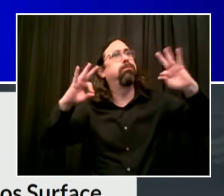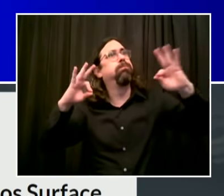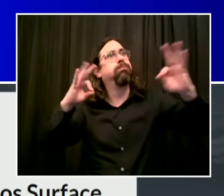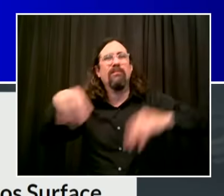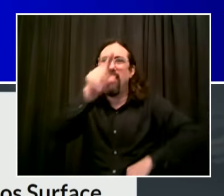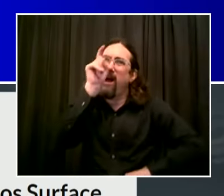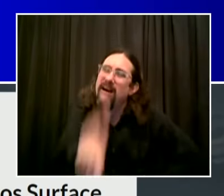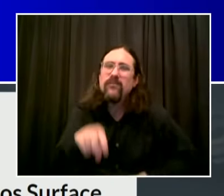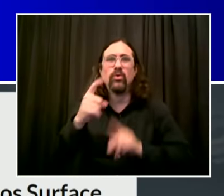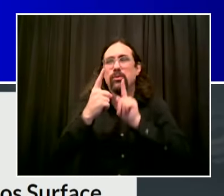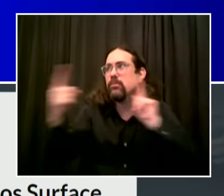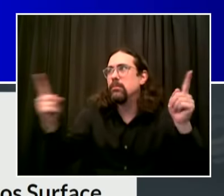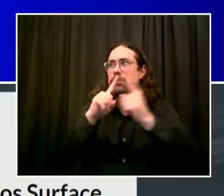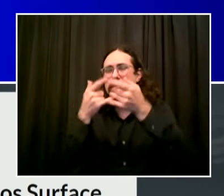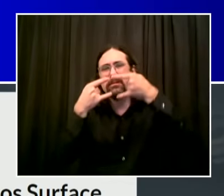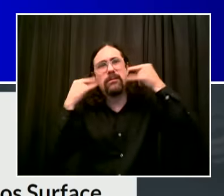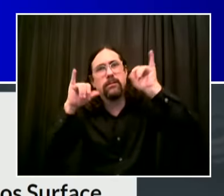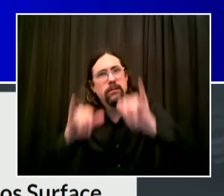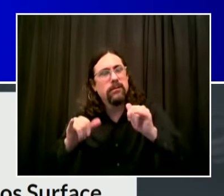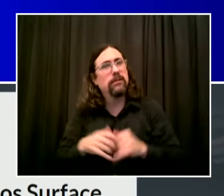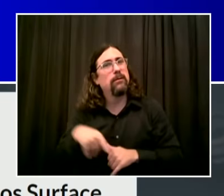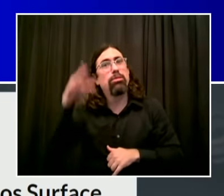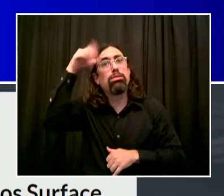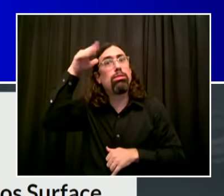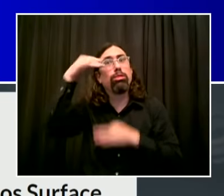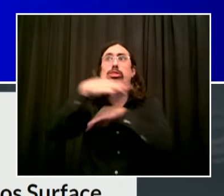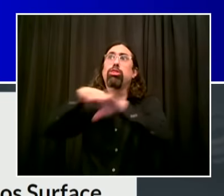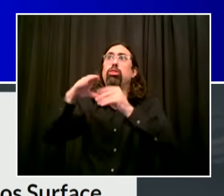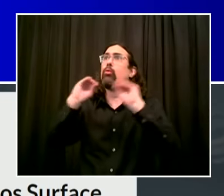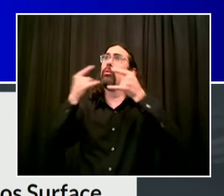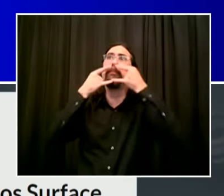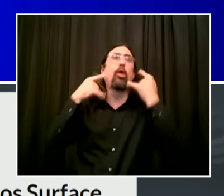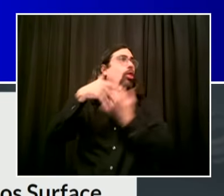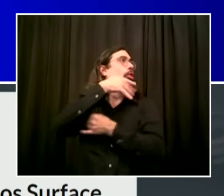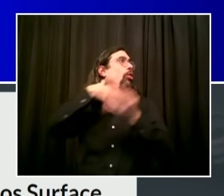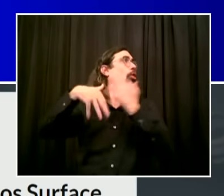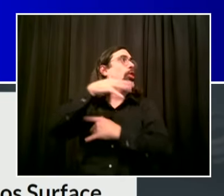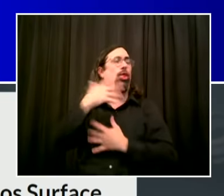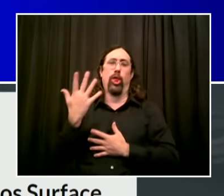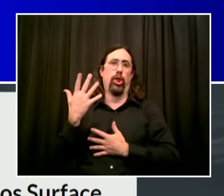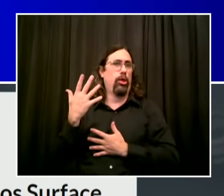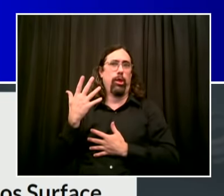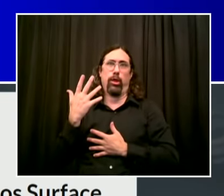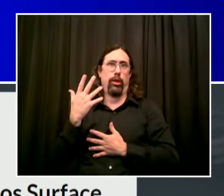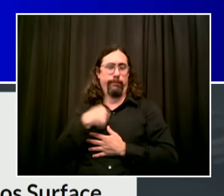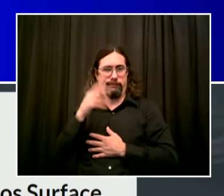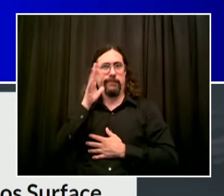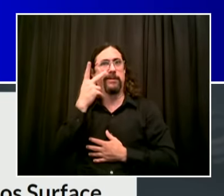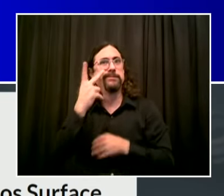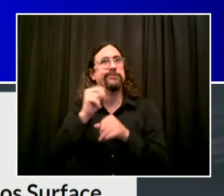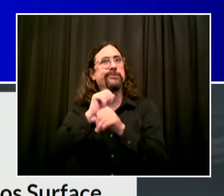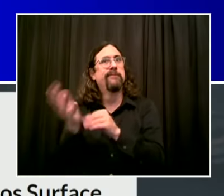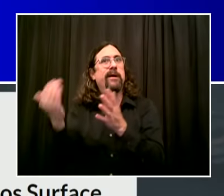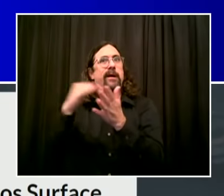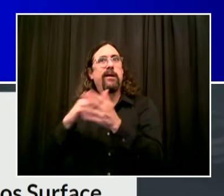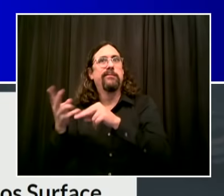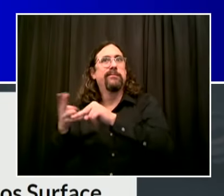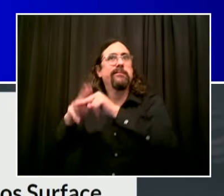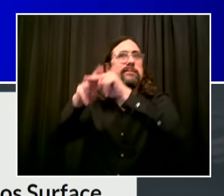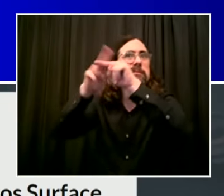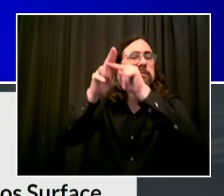aggressive effort to enforce. And look, I think it's as clear as this. We don't want to shut